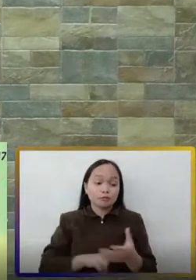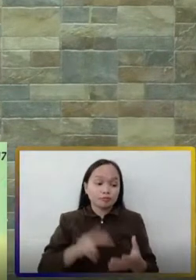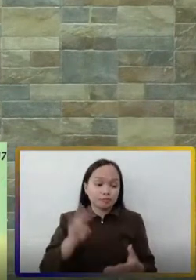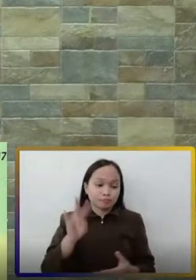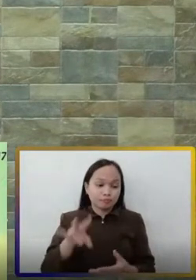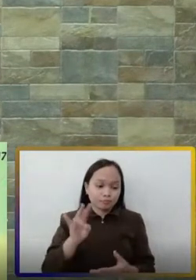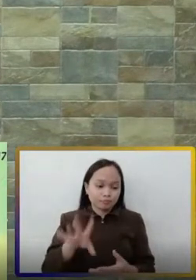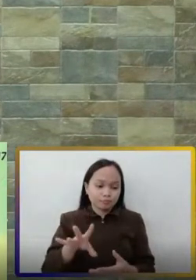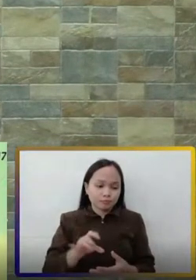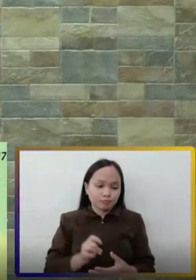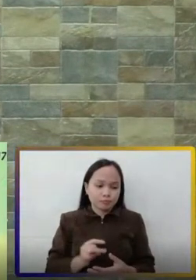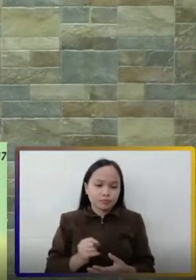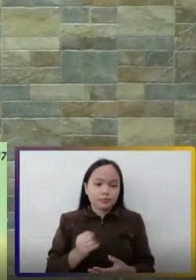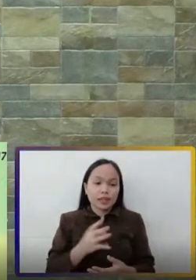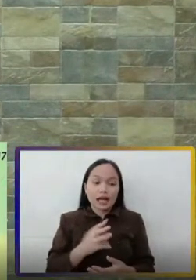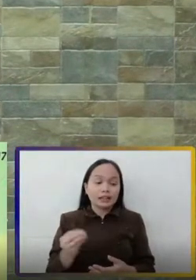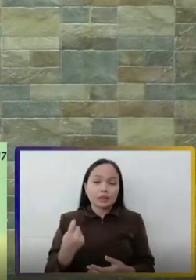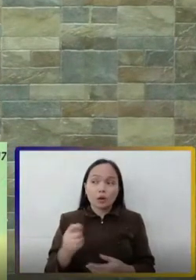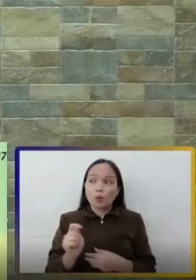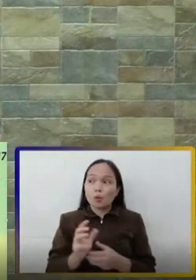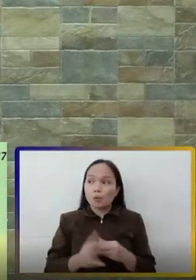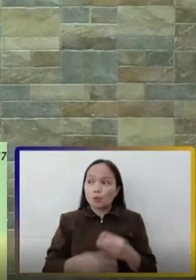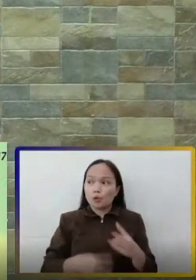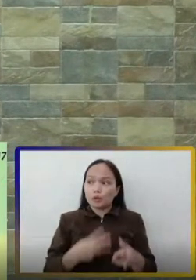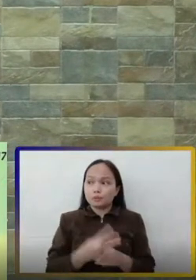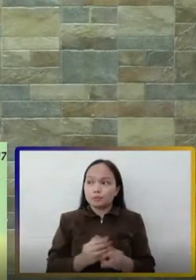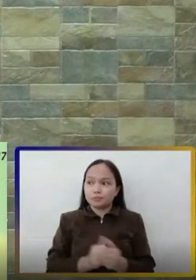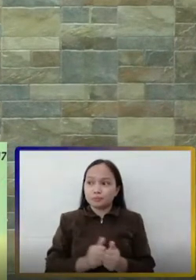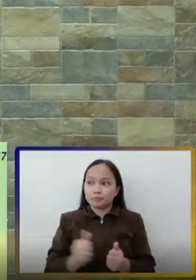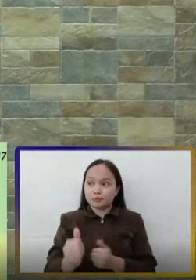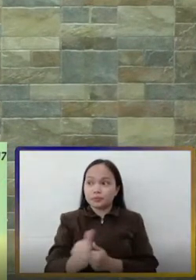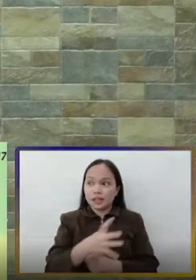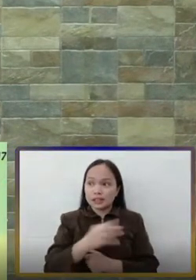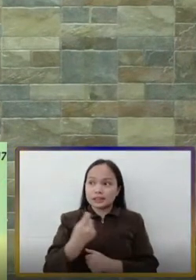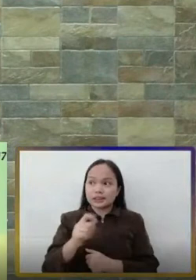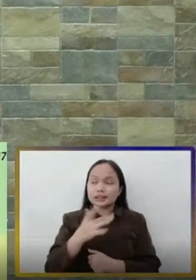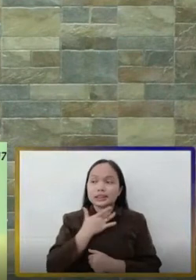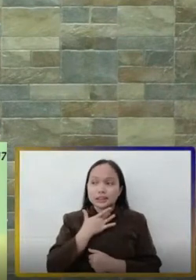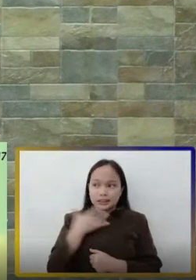17, and the world passeth away and the lust thereof.